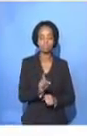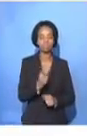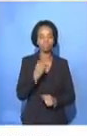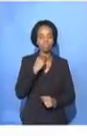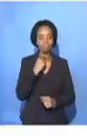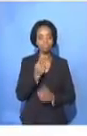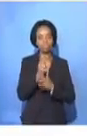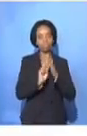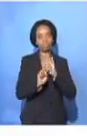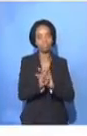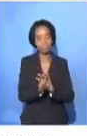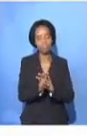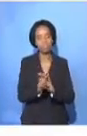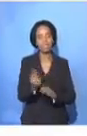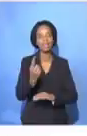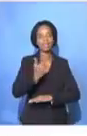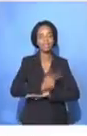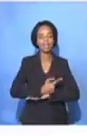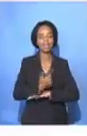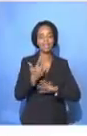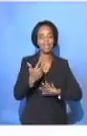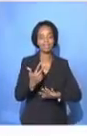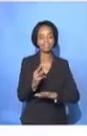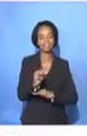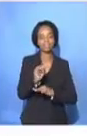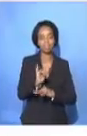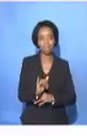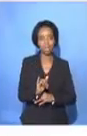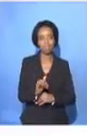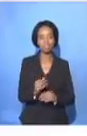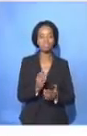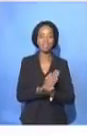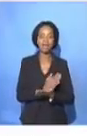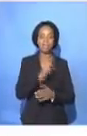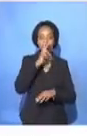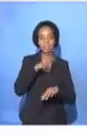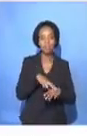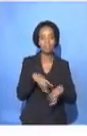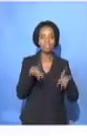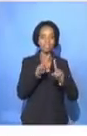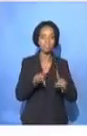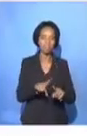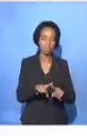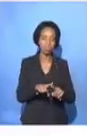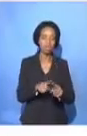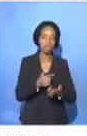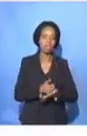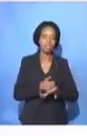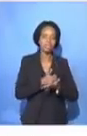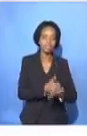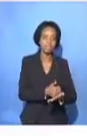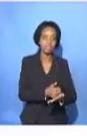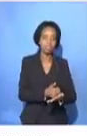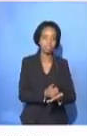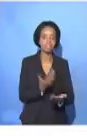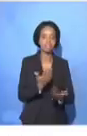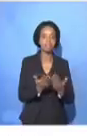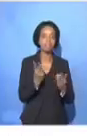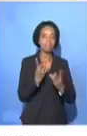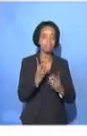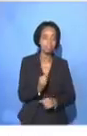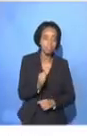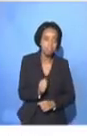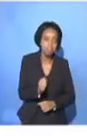day. Those who needed special assistance, such as the infirm and senior citizens,